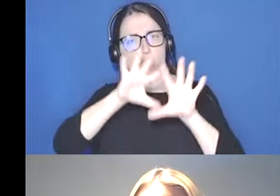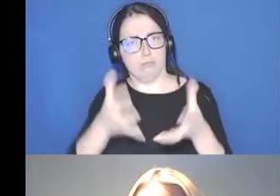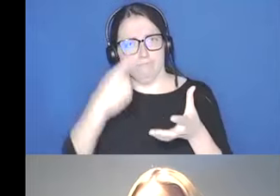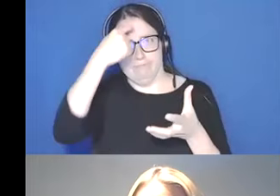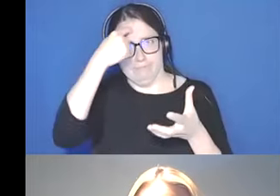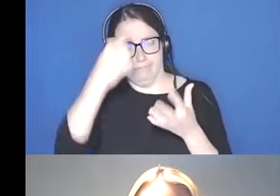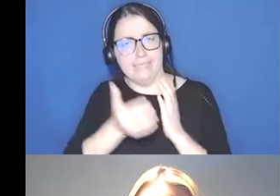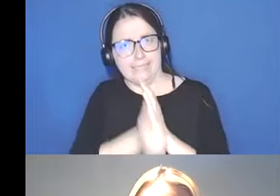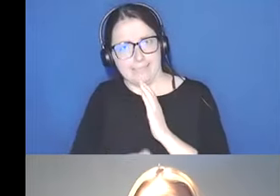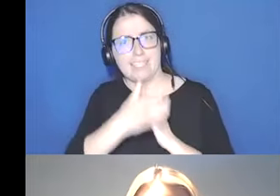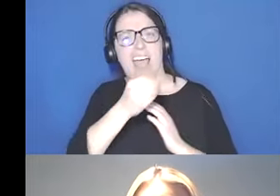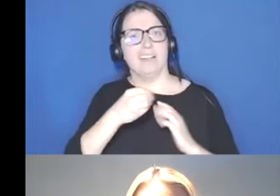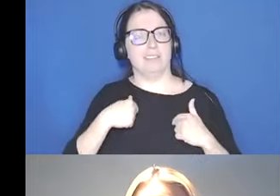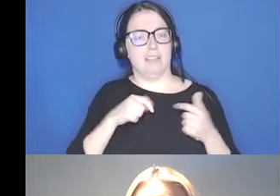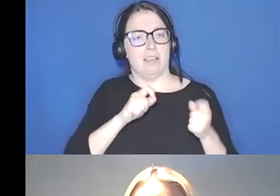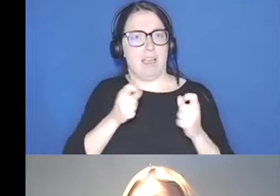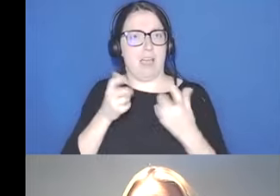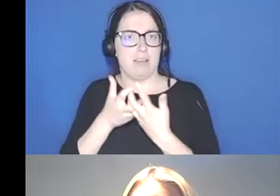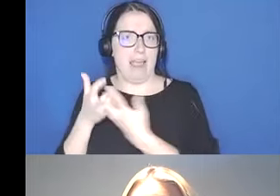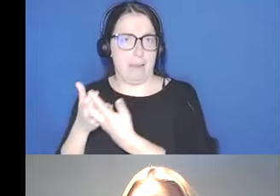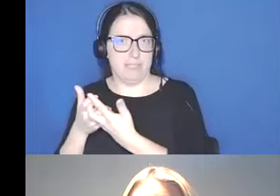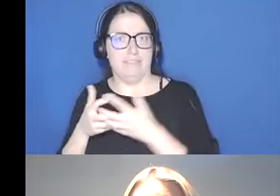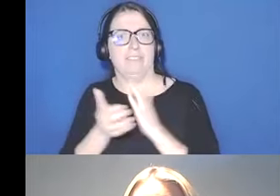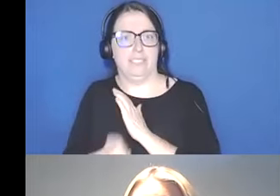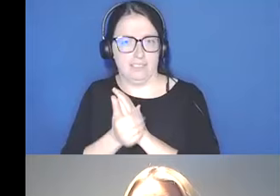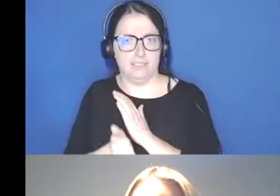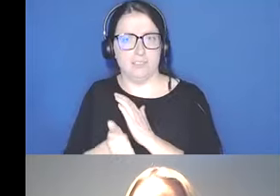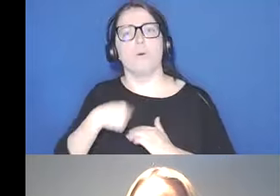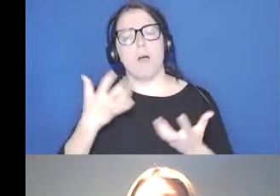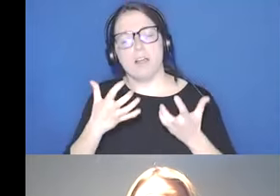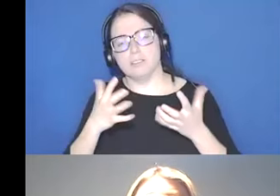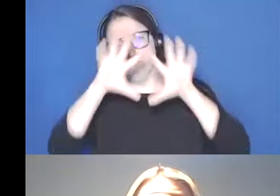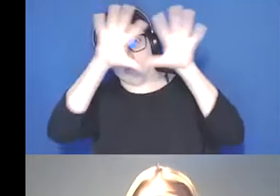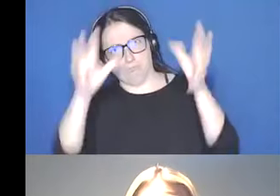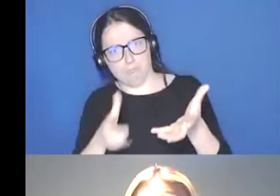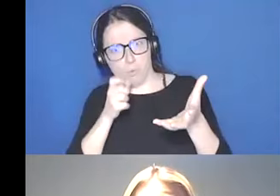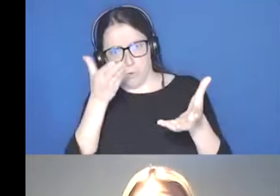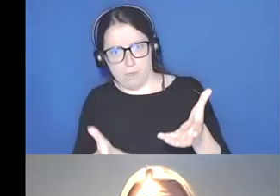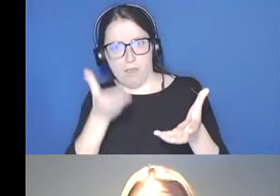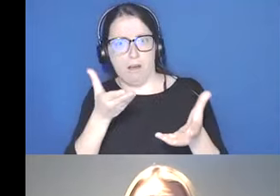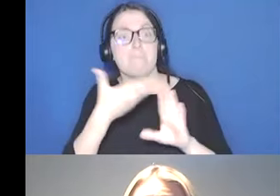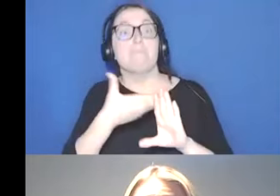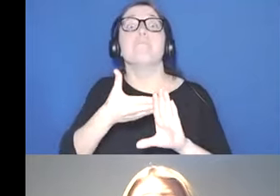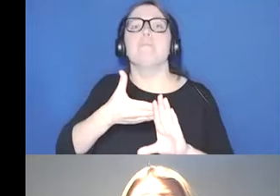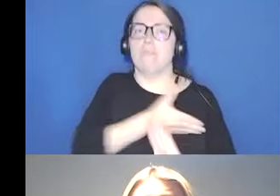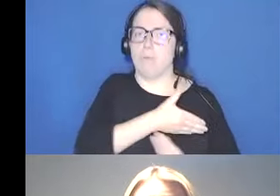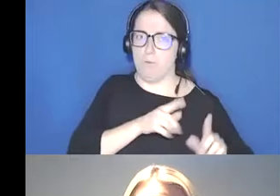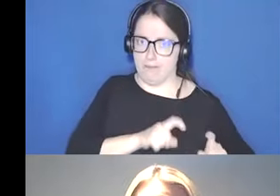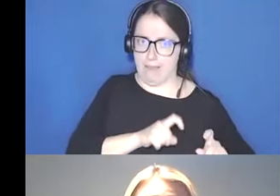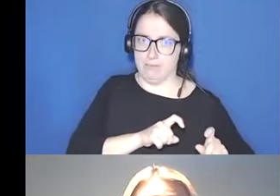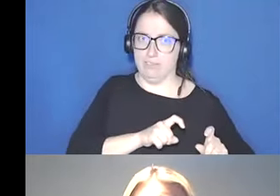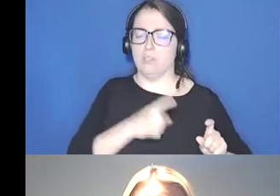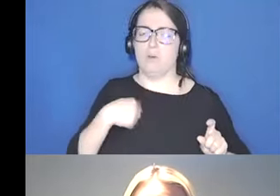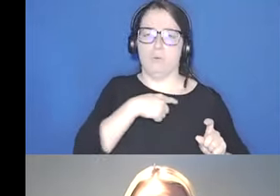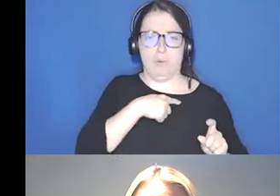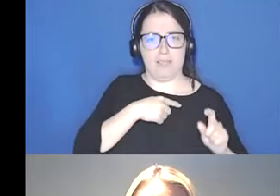want to have kind of a good developmental picture of the individual before we go into the testing, so we can adapt,